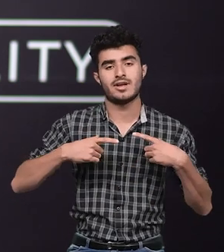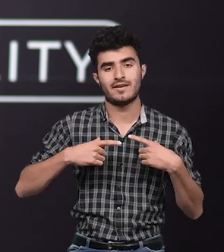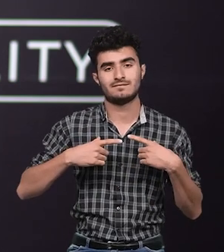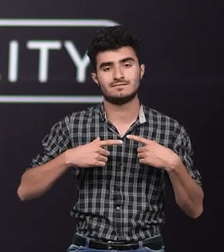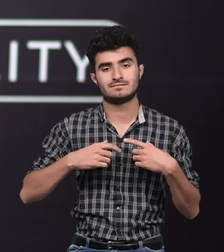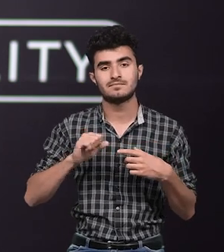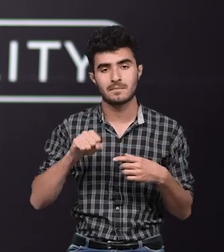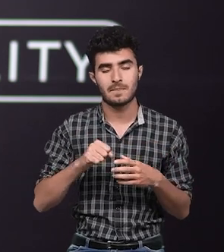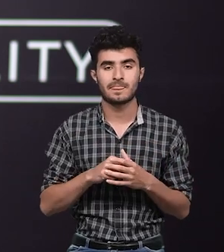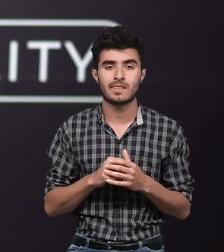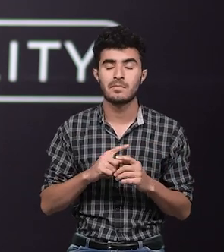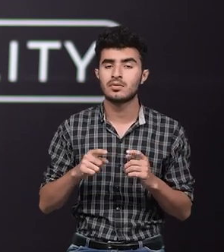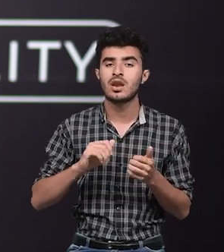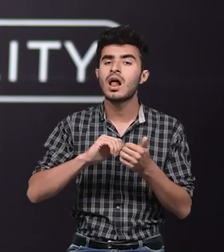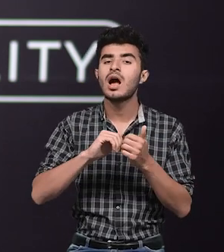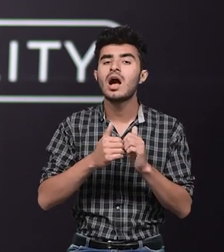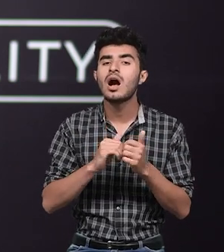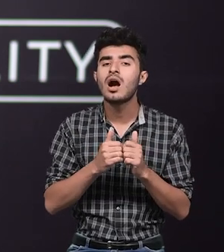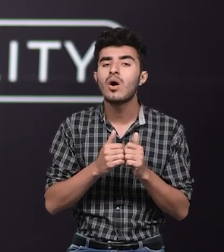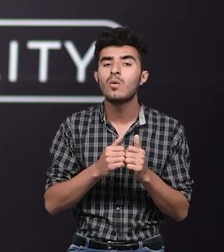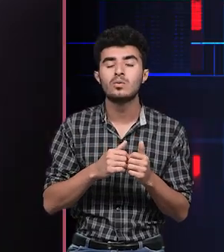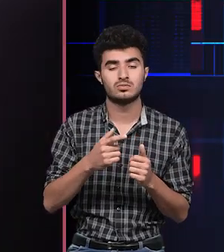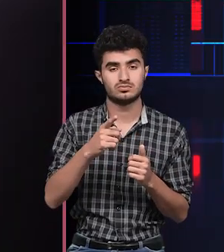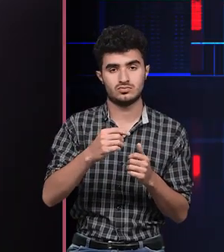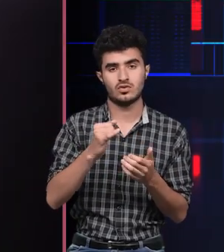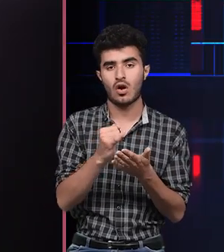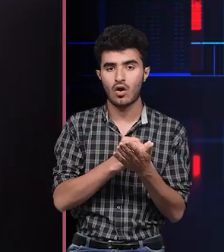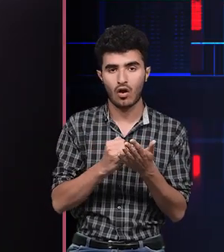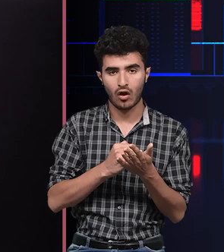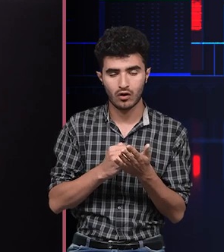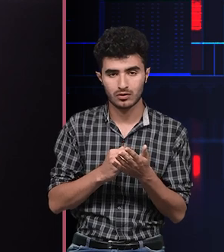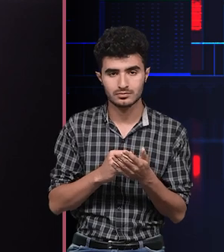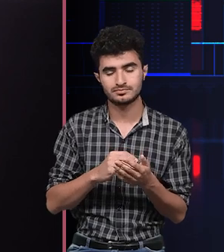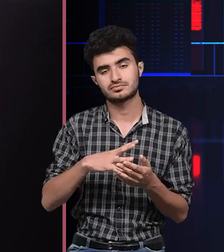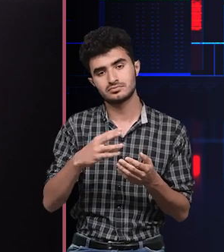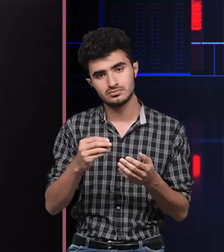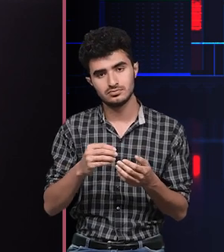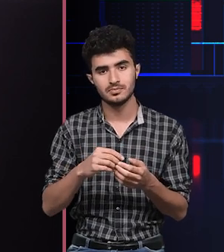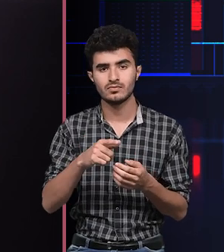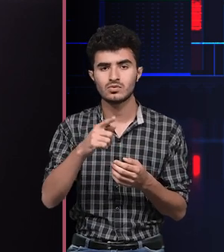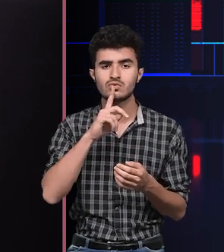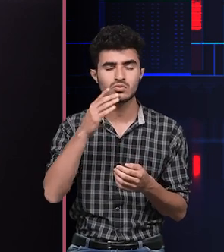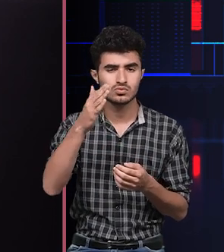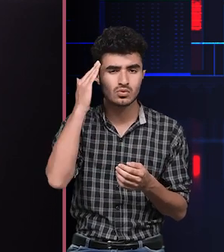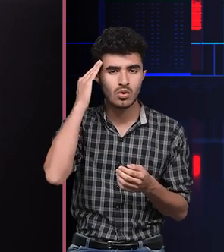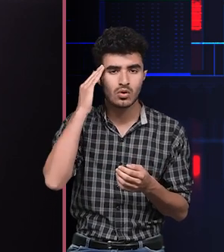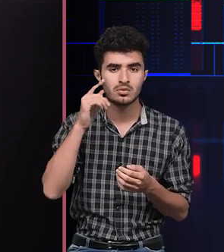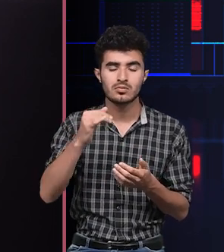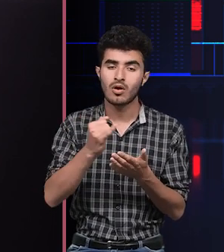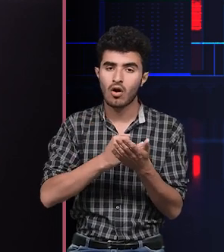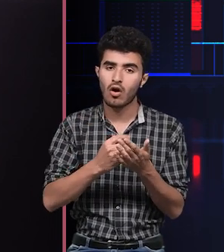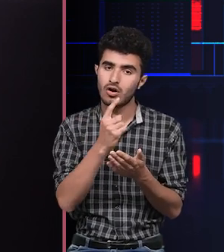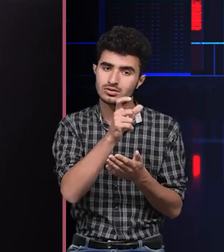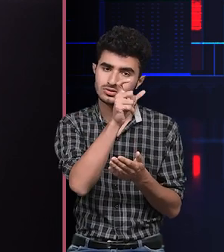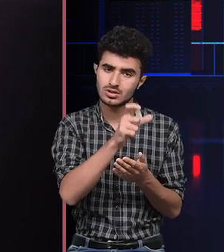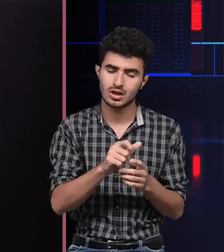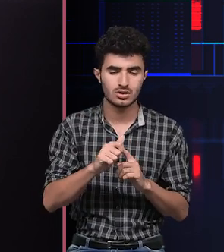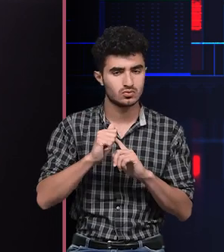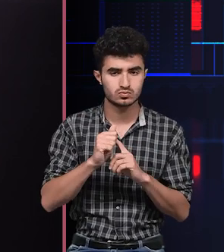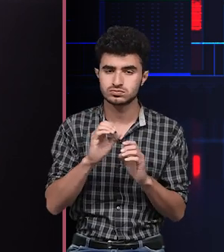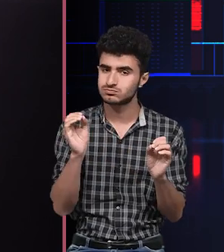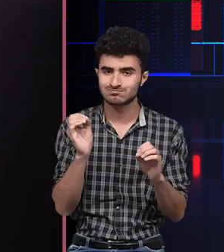But how does it work? It's not just about being an artist. You don't have to be an artist in order